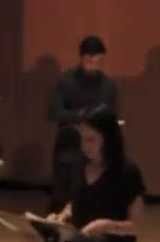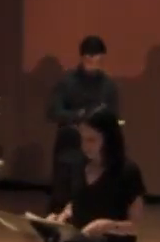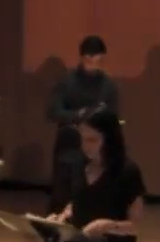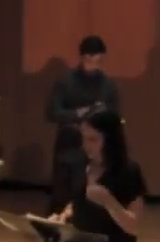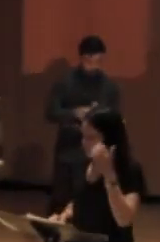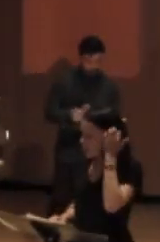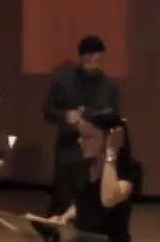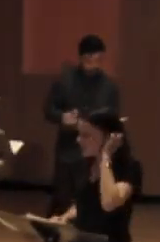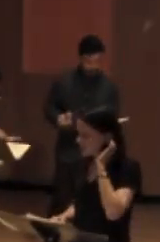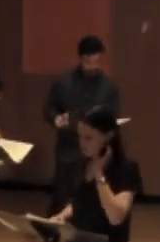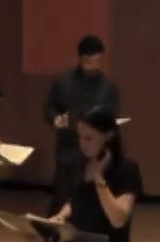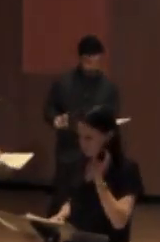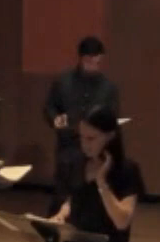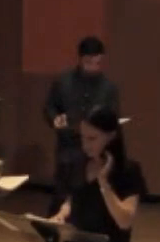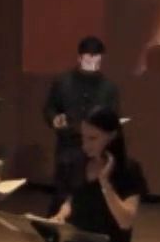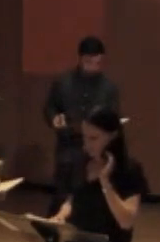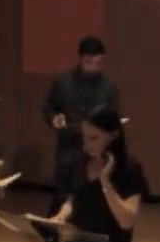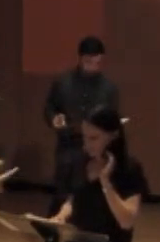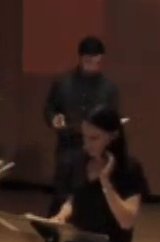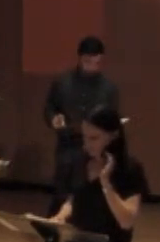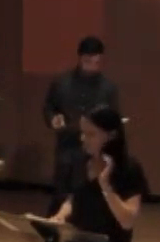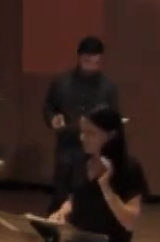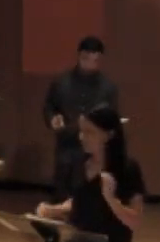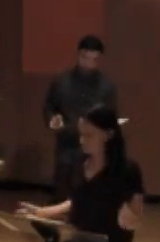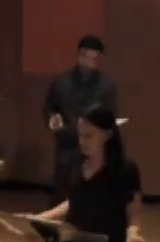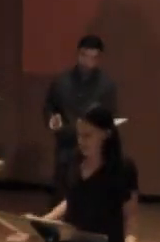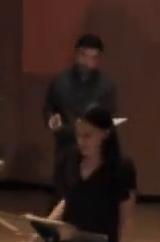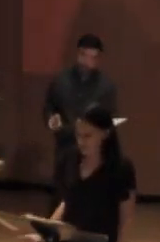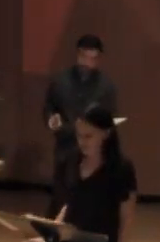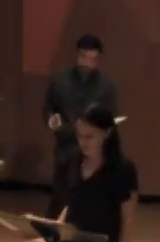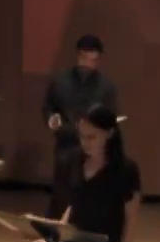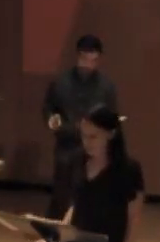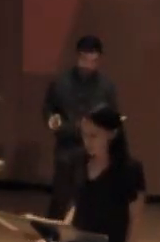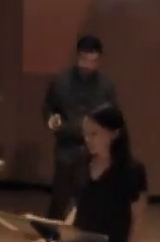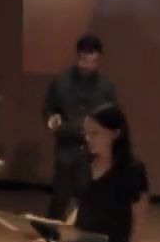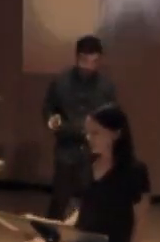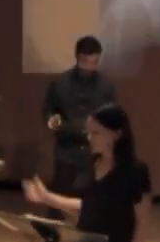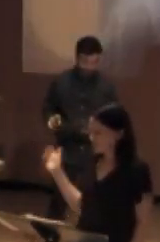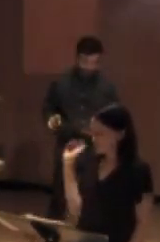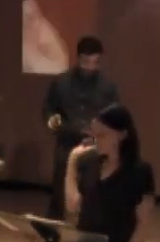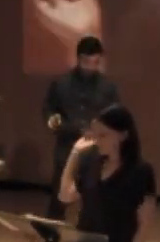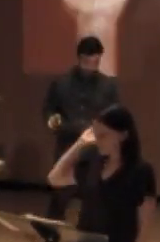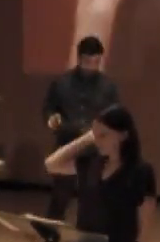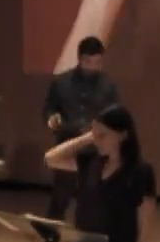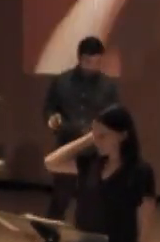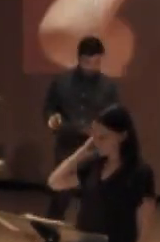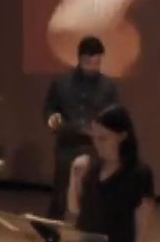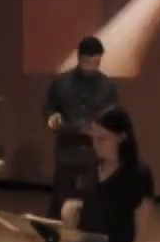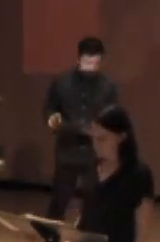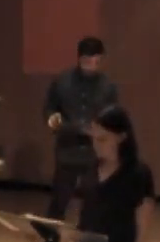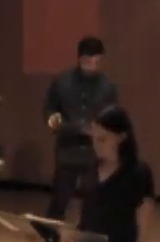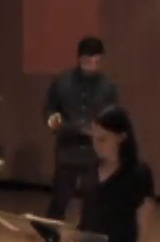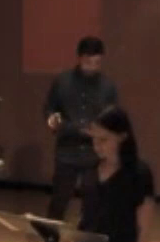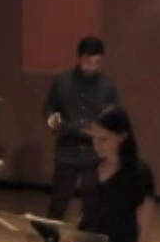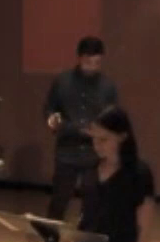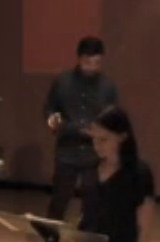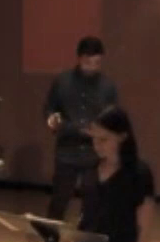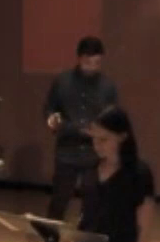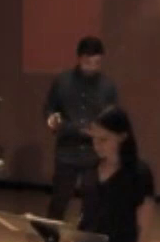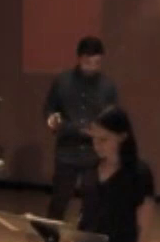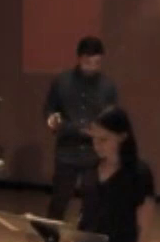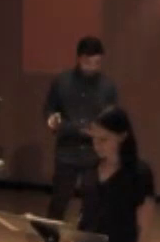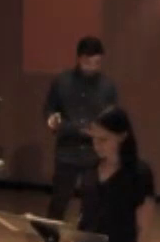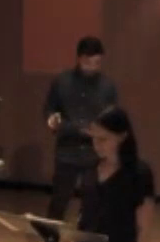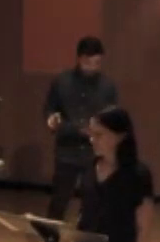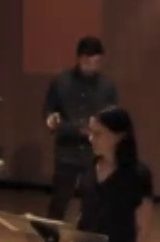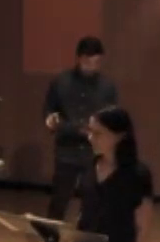here I'm coming the daughter comes in I was just just